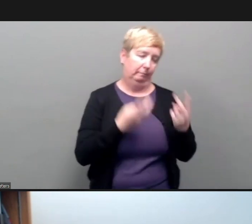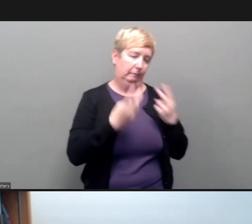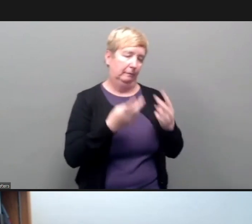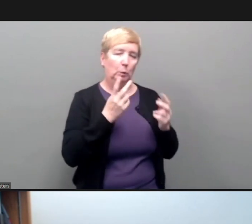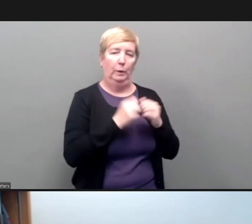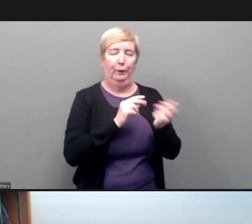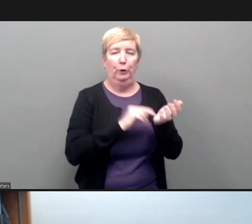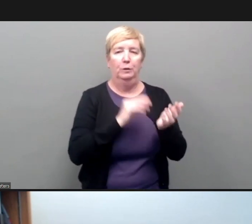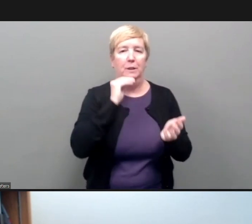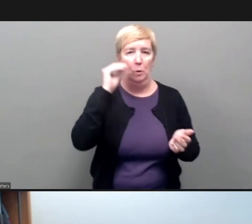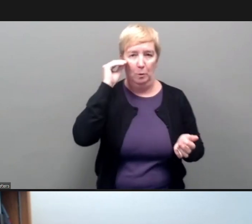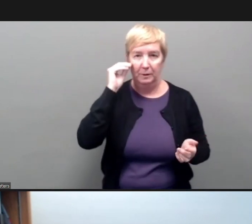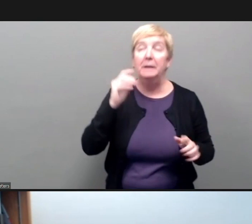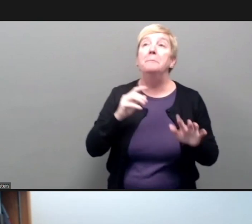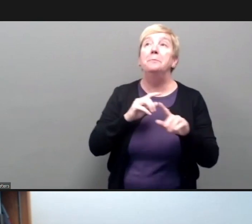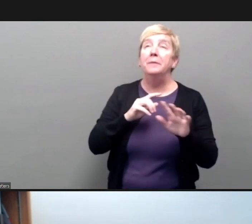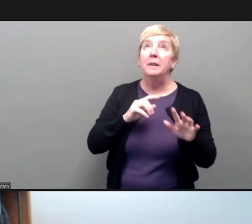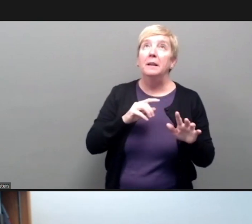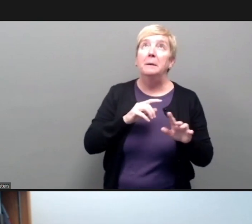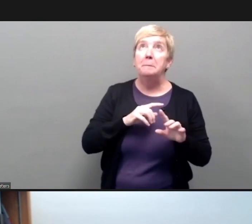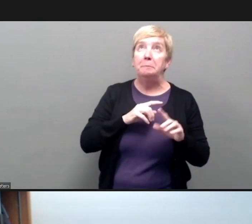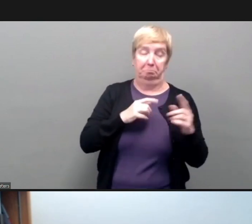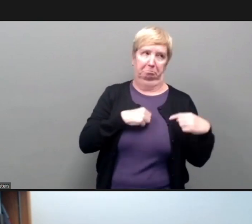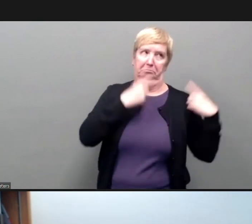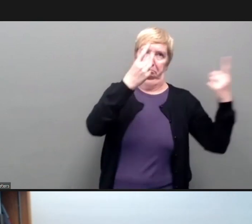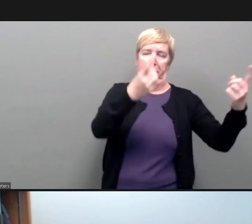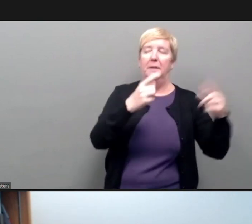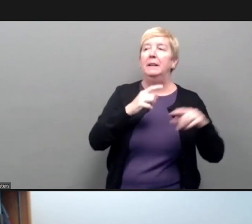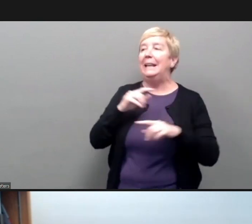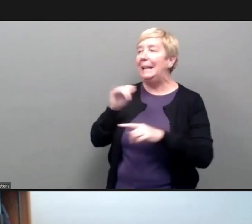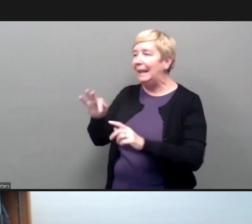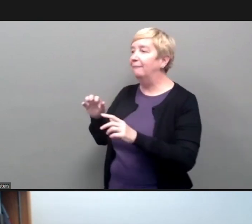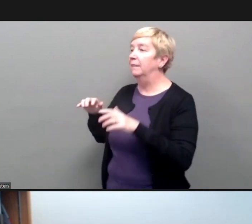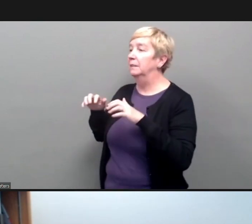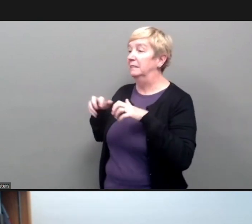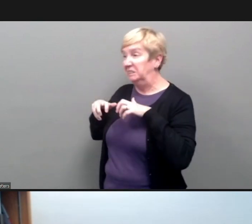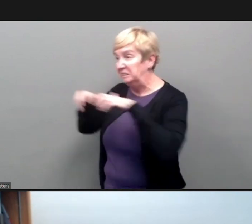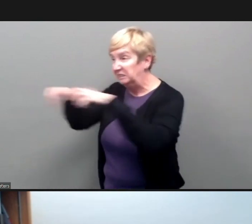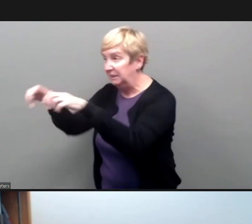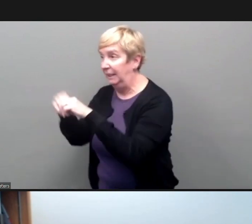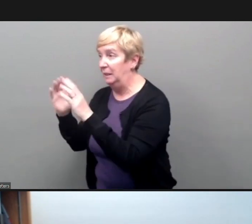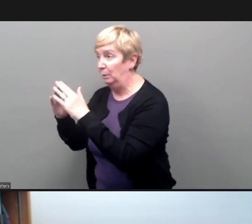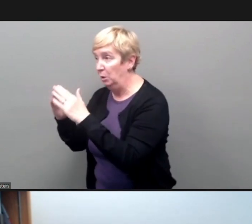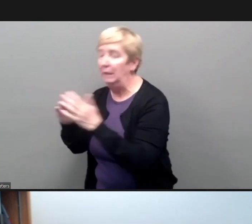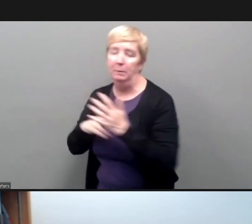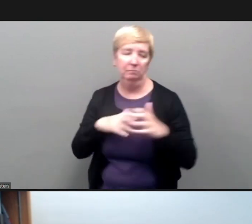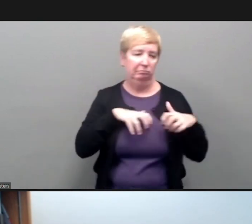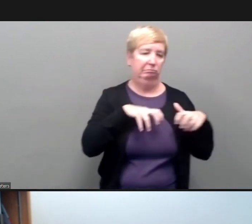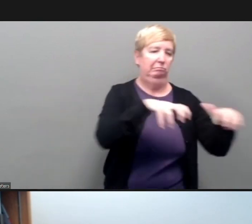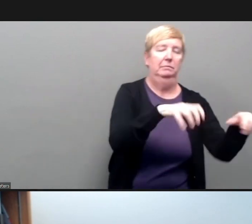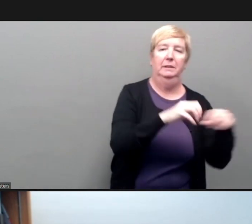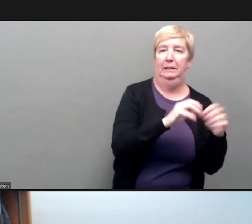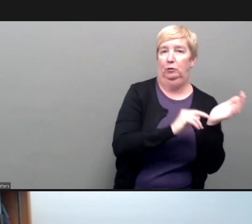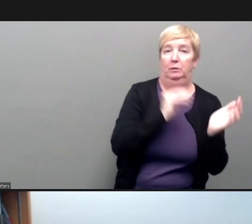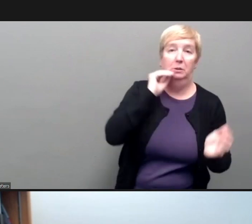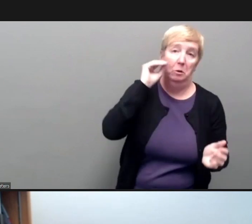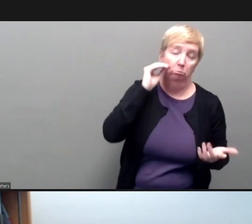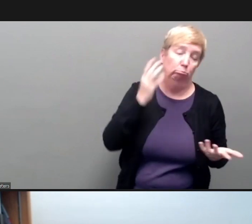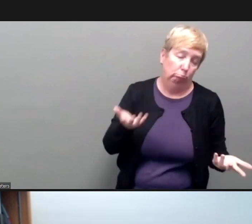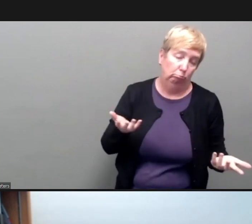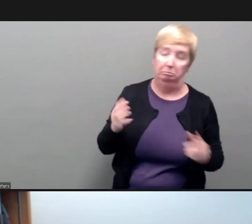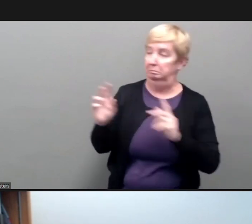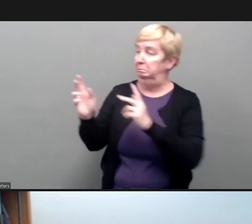more cases there are in the community, the more cases there are in nursing homes. On the other hand, with the more recent waves, at